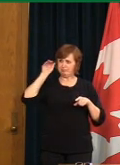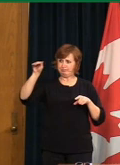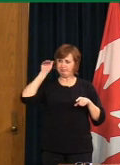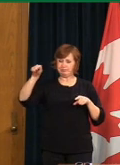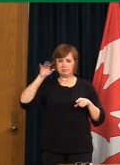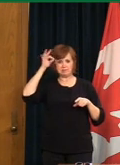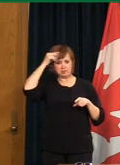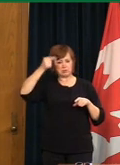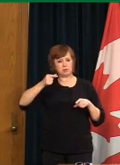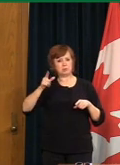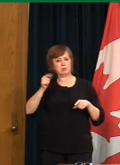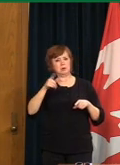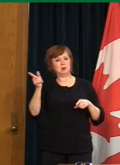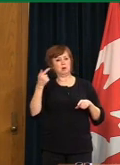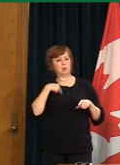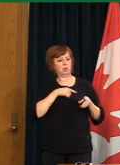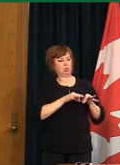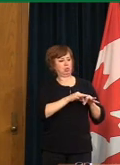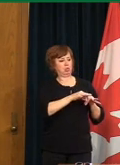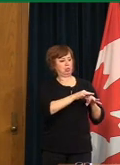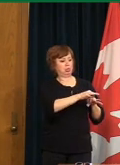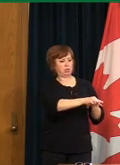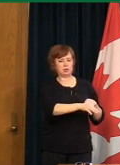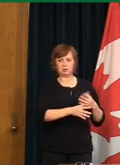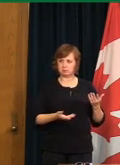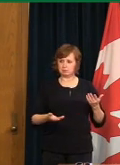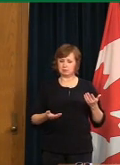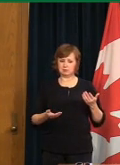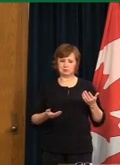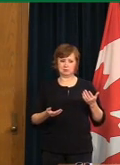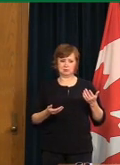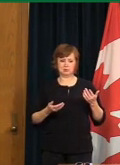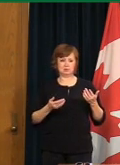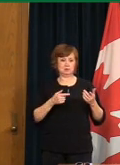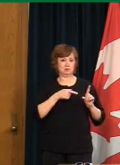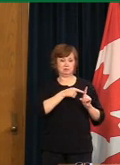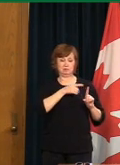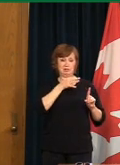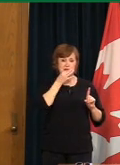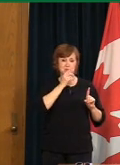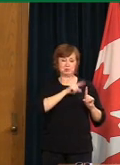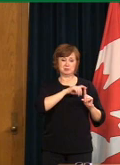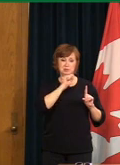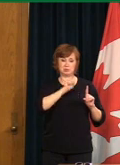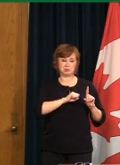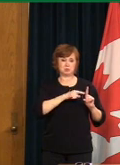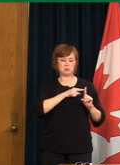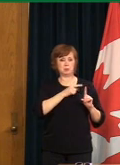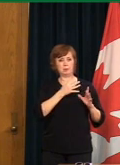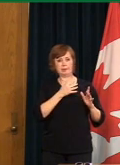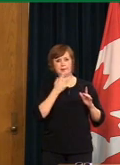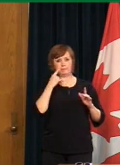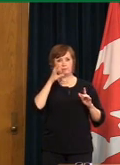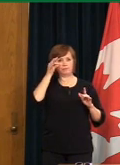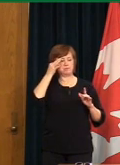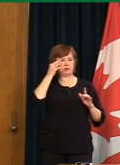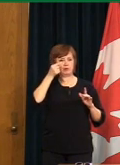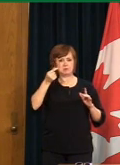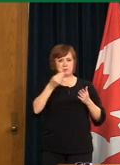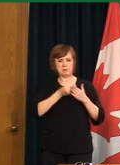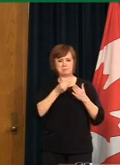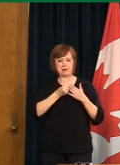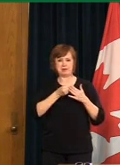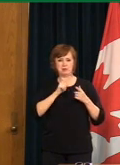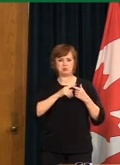the expertise to do this work, and all they were short of was a federal partner in funding to do this. I